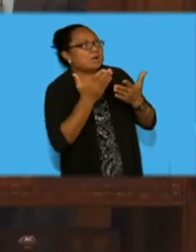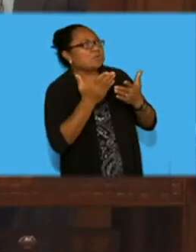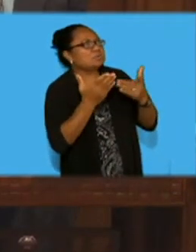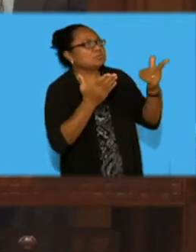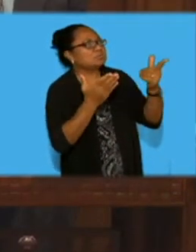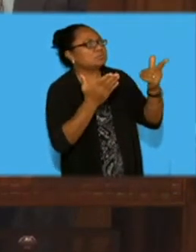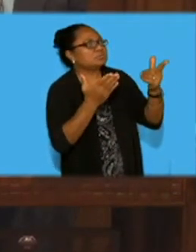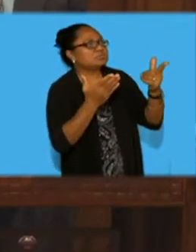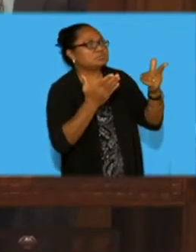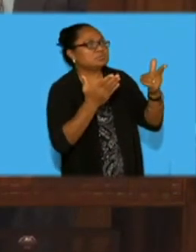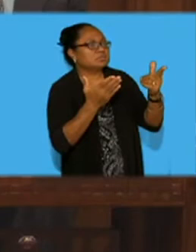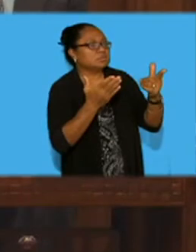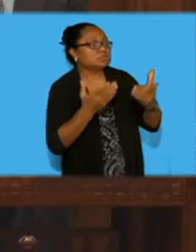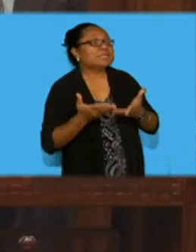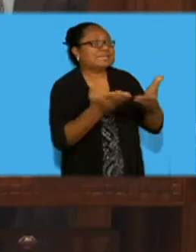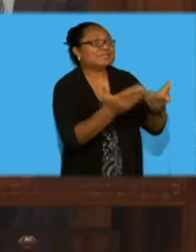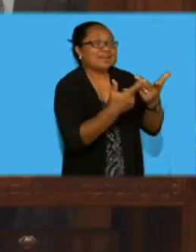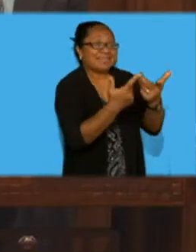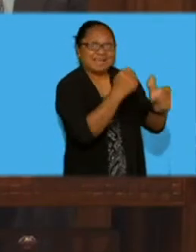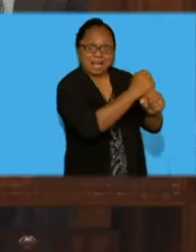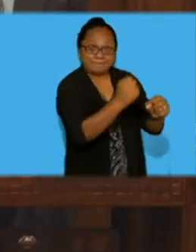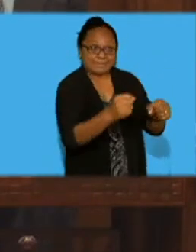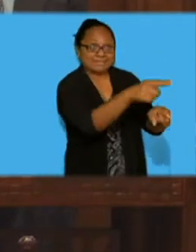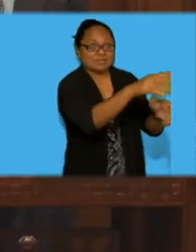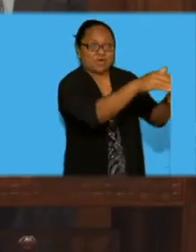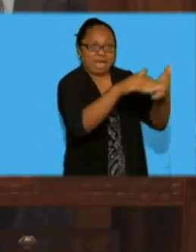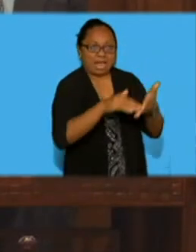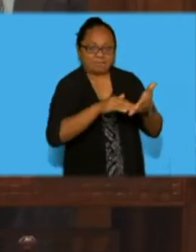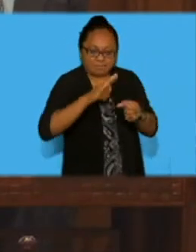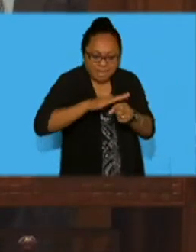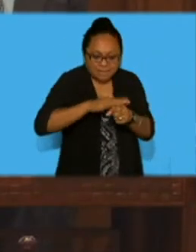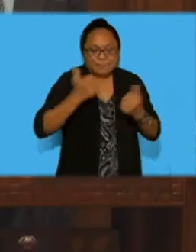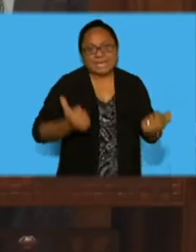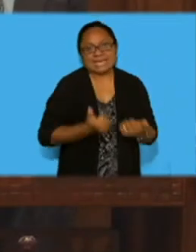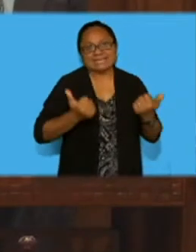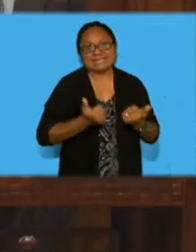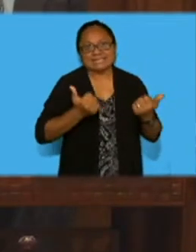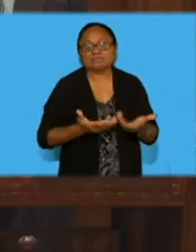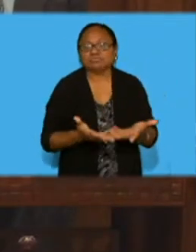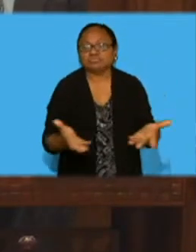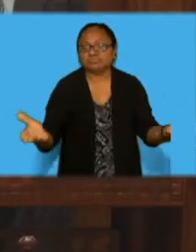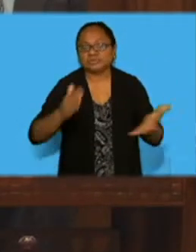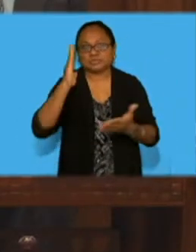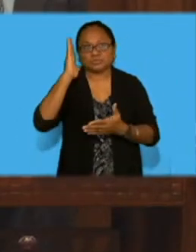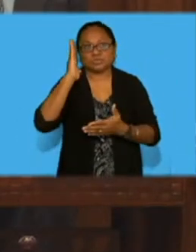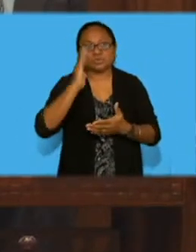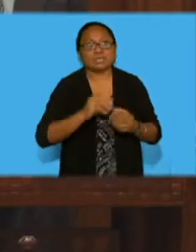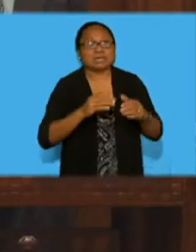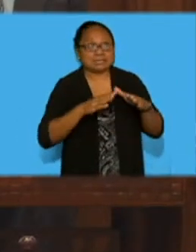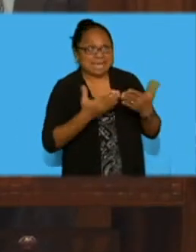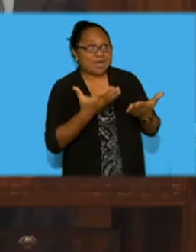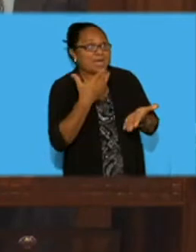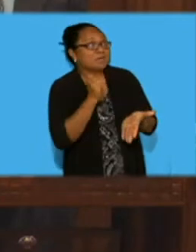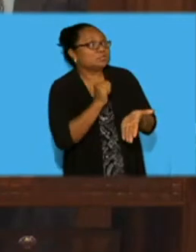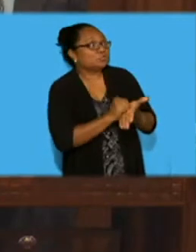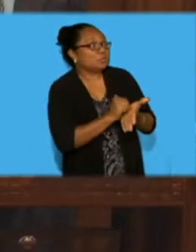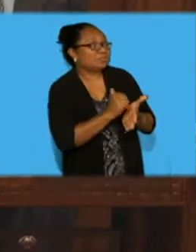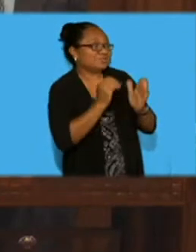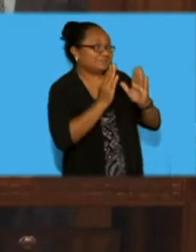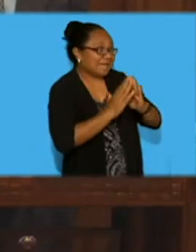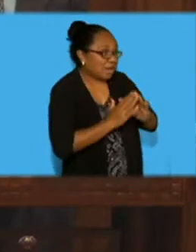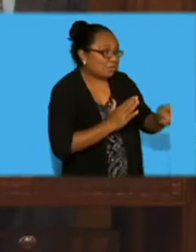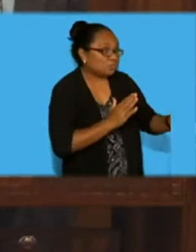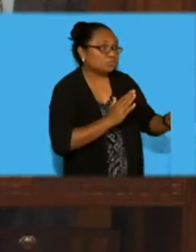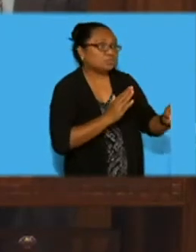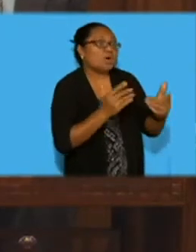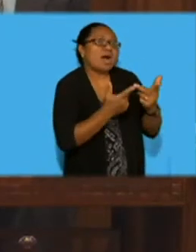company in Fiji who would do it, and therefore will have their shops in town in different parts of Fiji